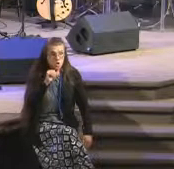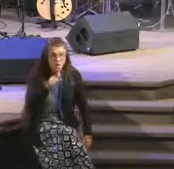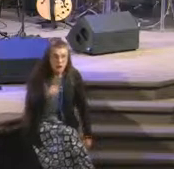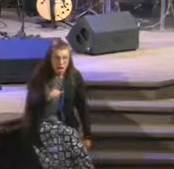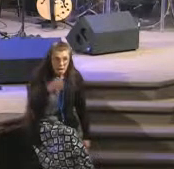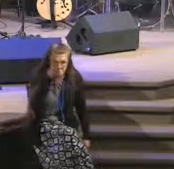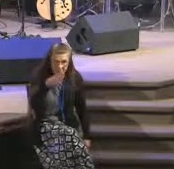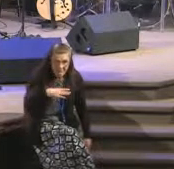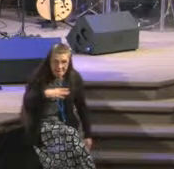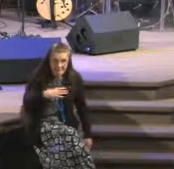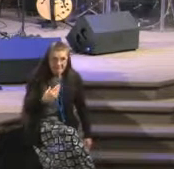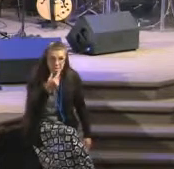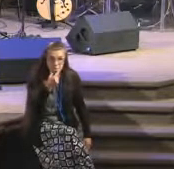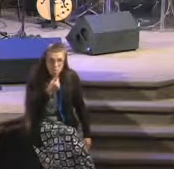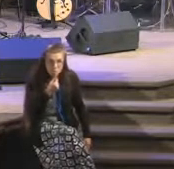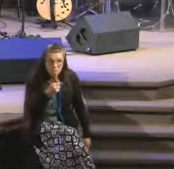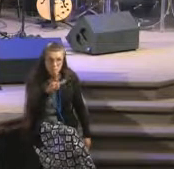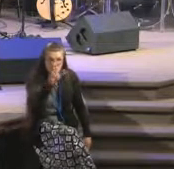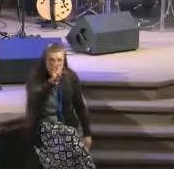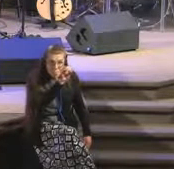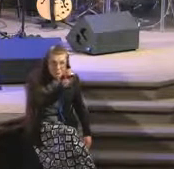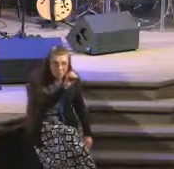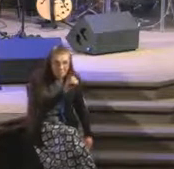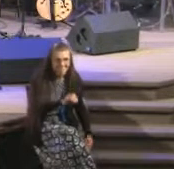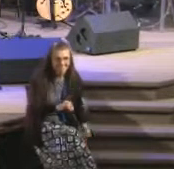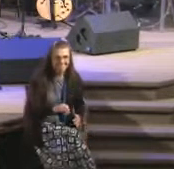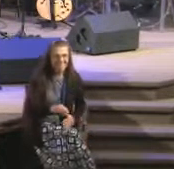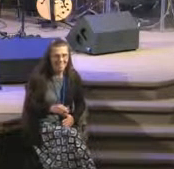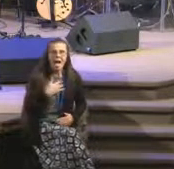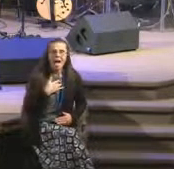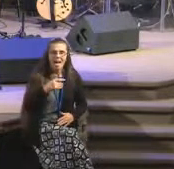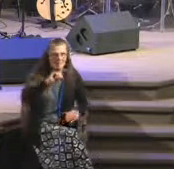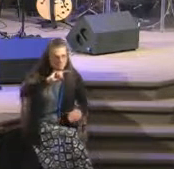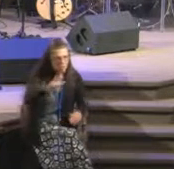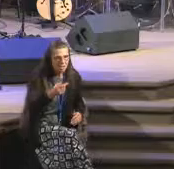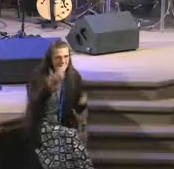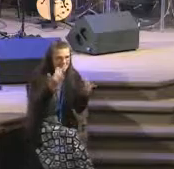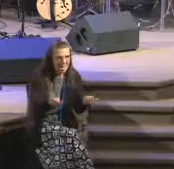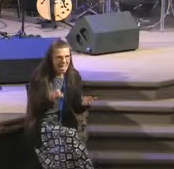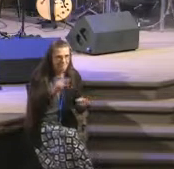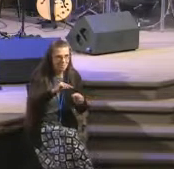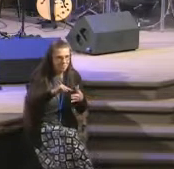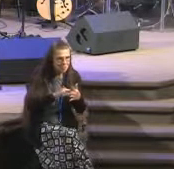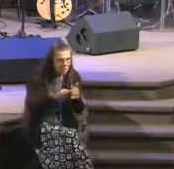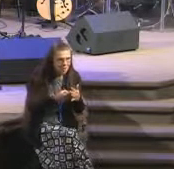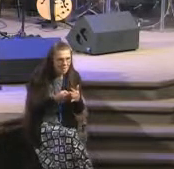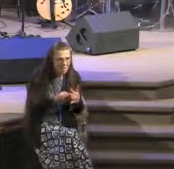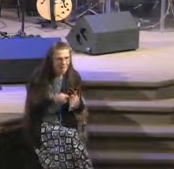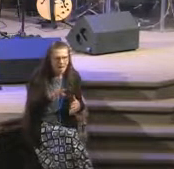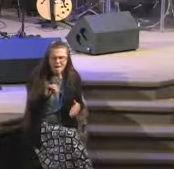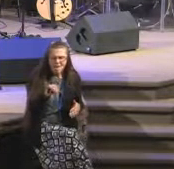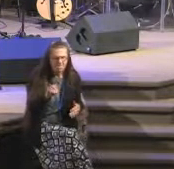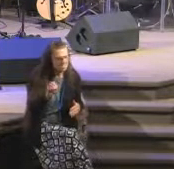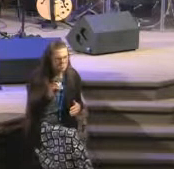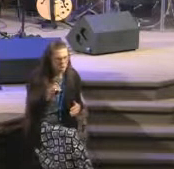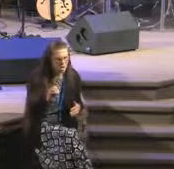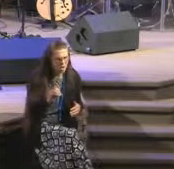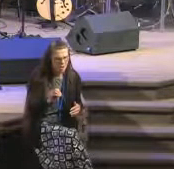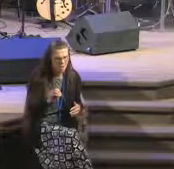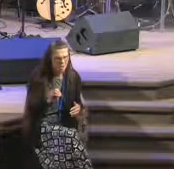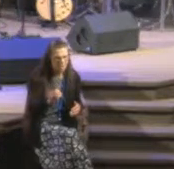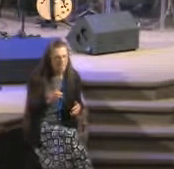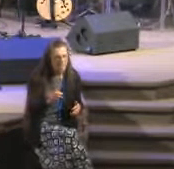Jewish culture until you're 30. And here at 30, he's saying, I've just now started. That is, it's no coincidence that at the